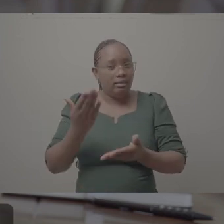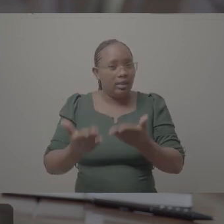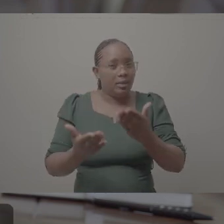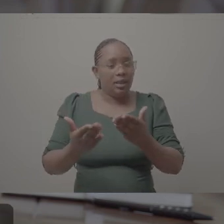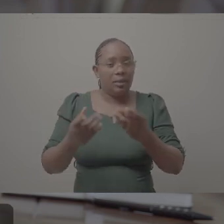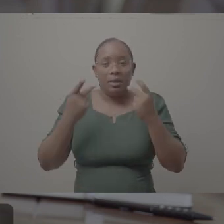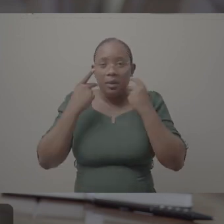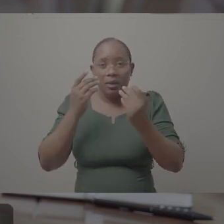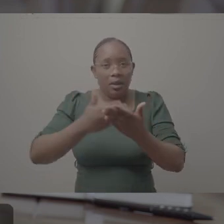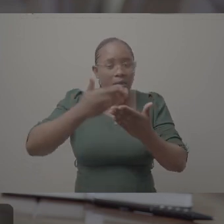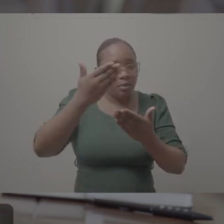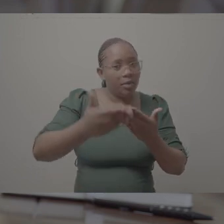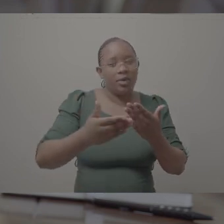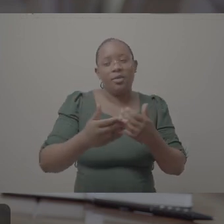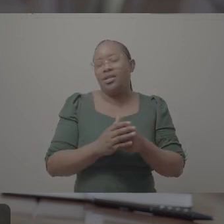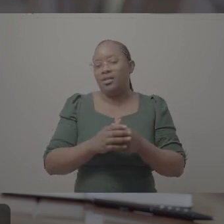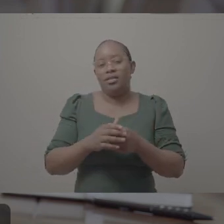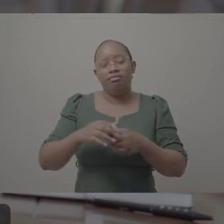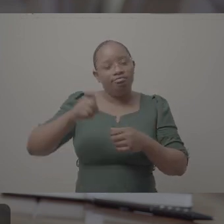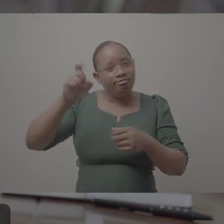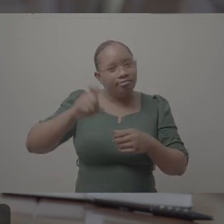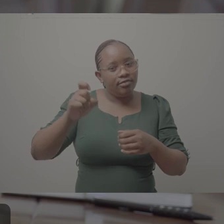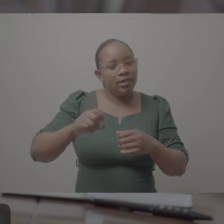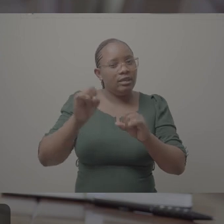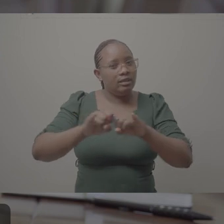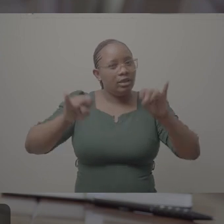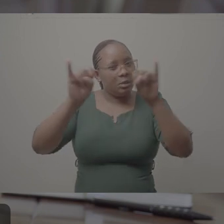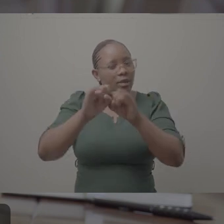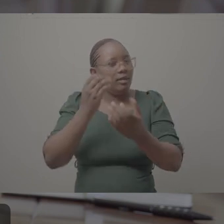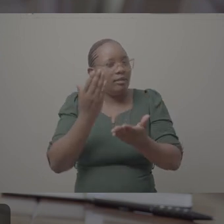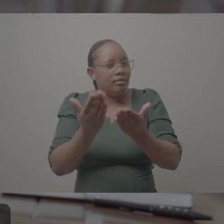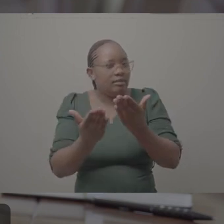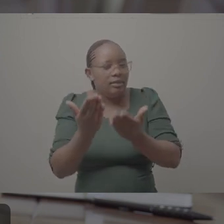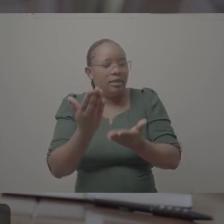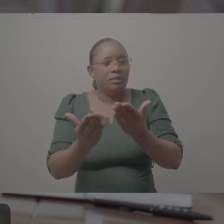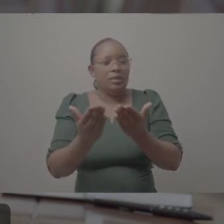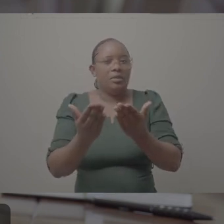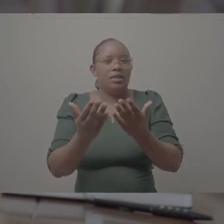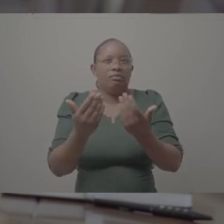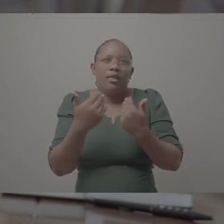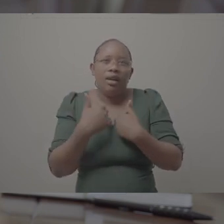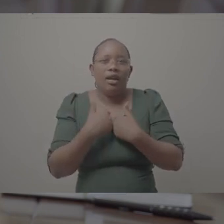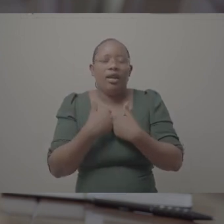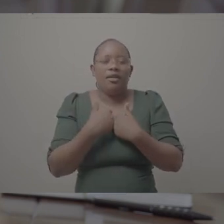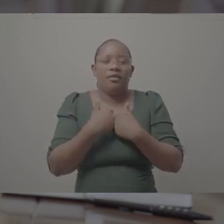it comes to public procurement, I think we need to come up with very,